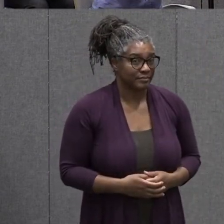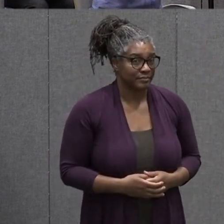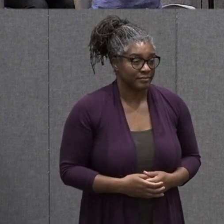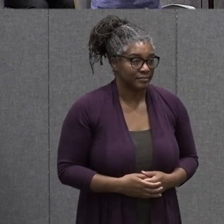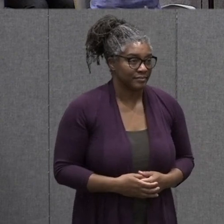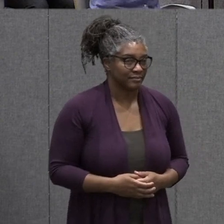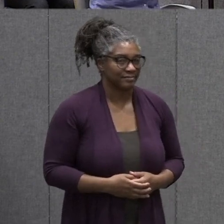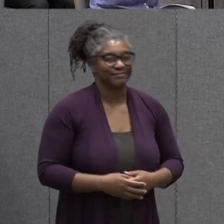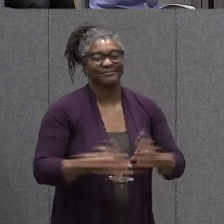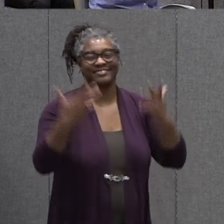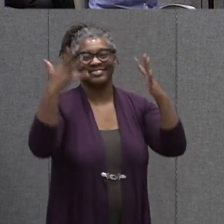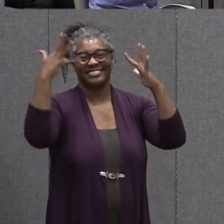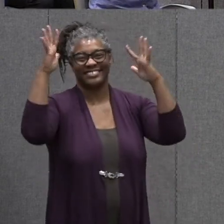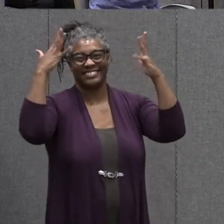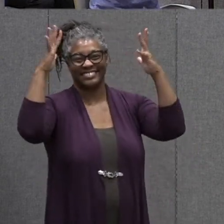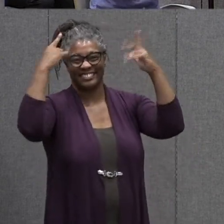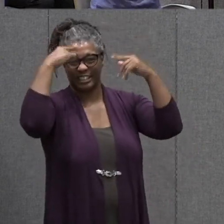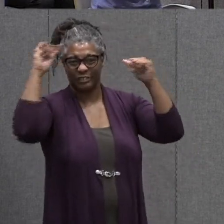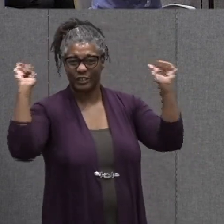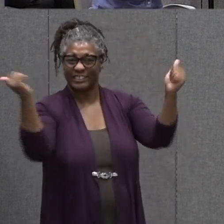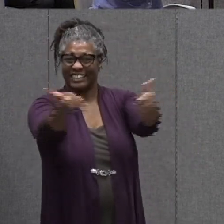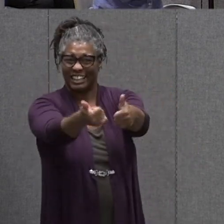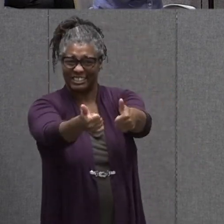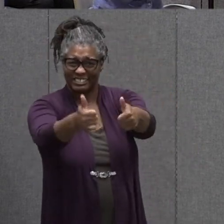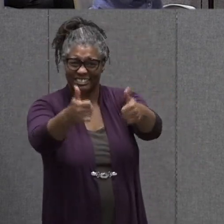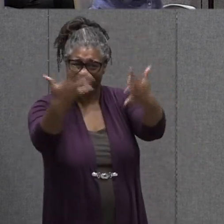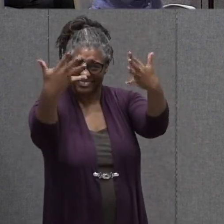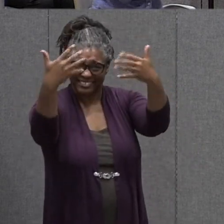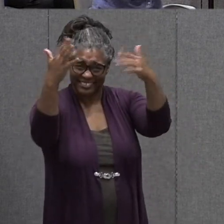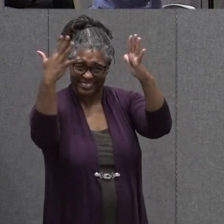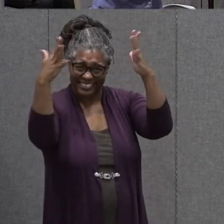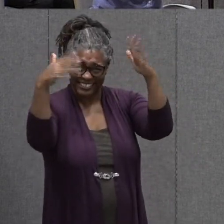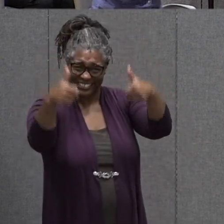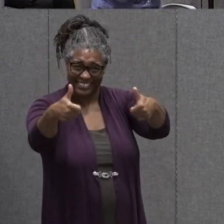yourselves a big round of applause, everybody.